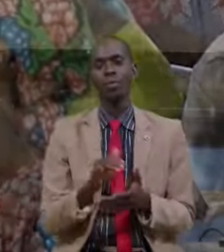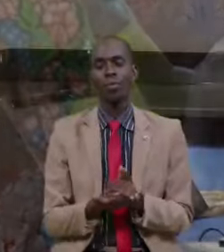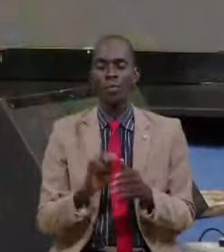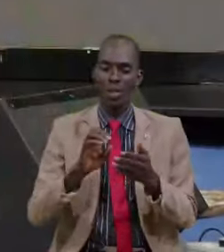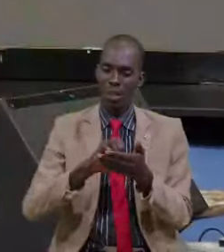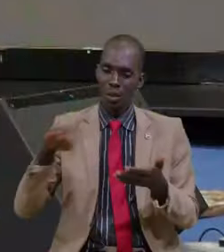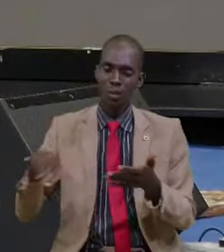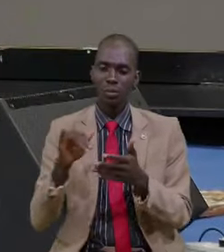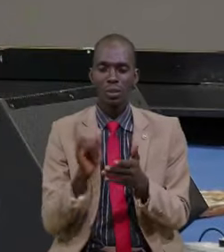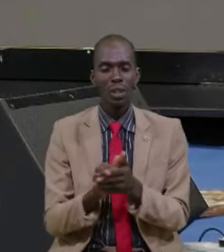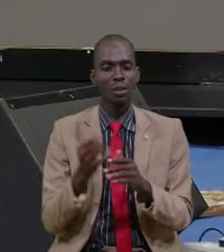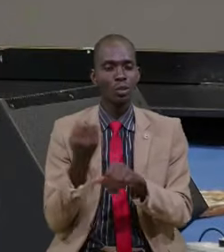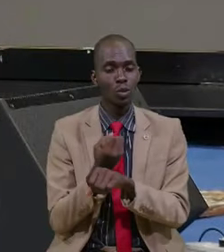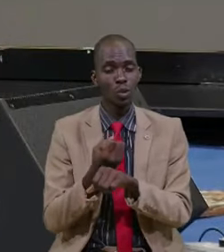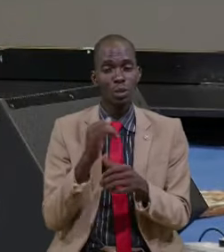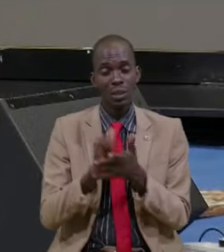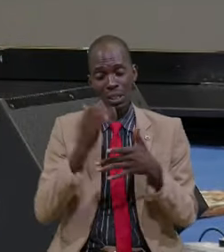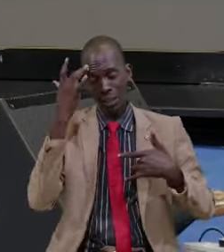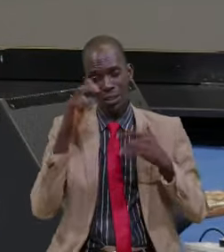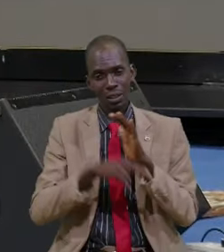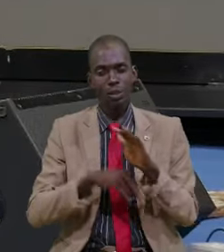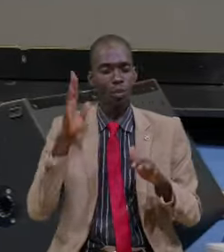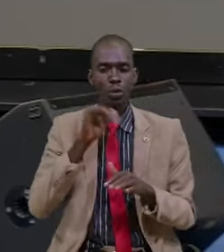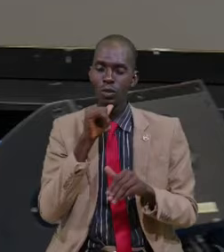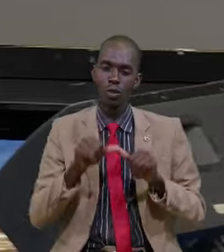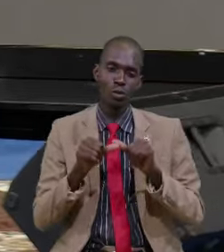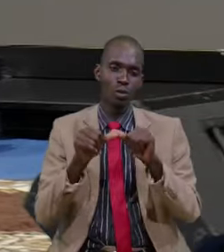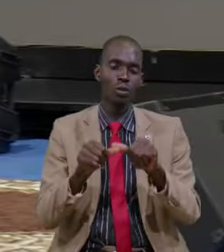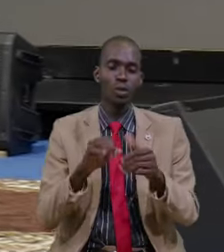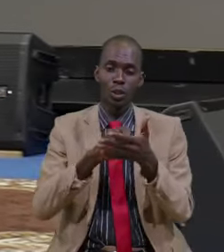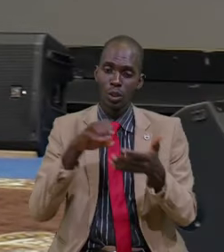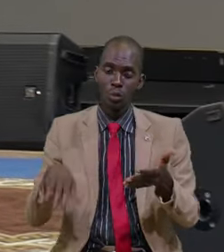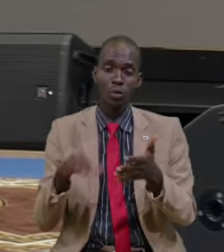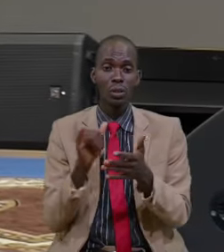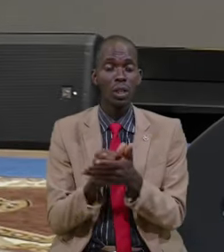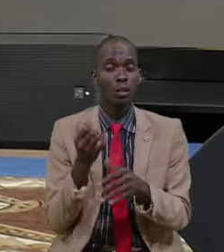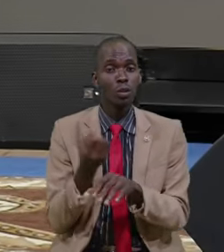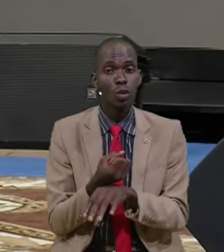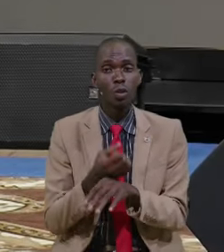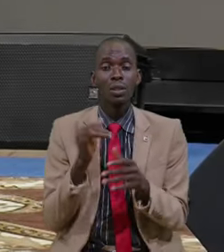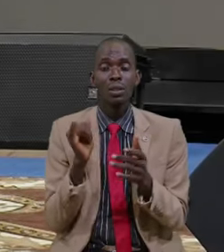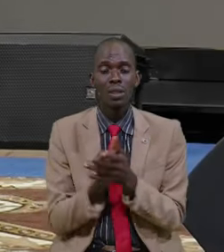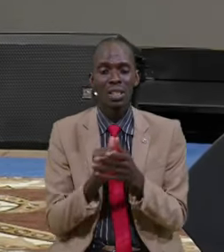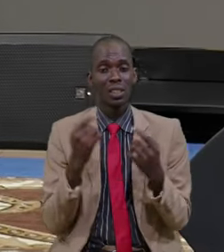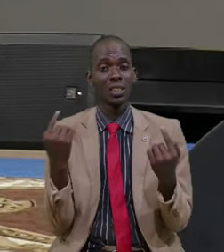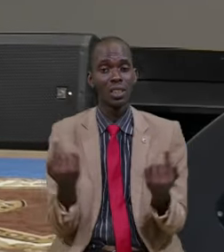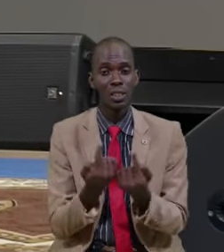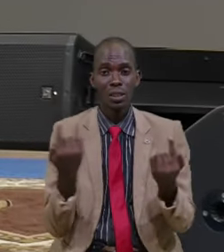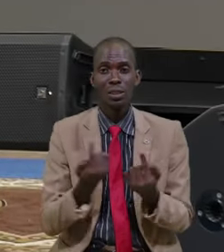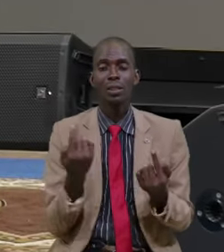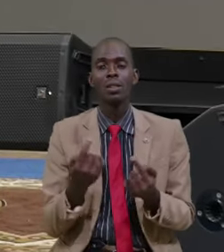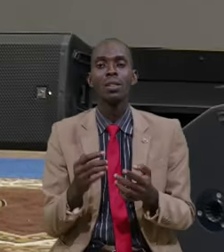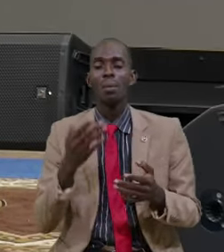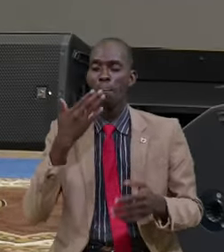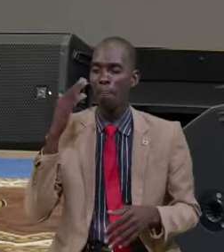That sickness will not continue. Remove that stone. That sin, bad